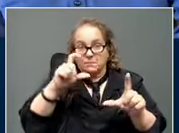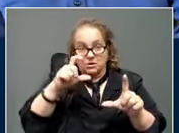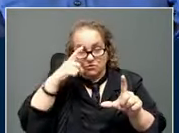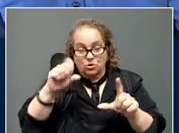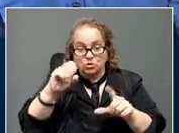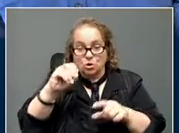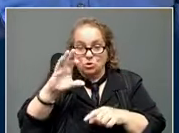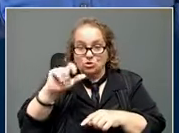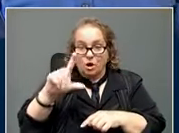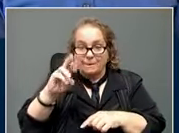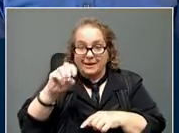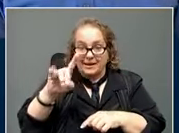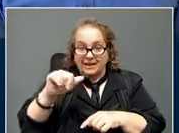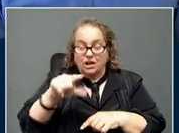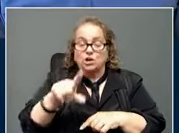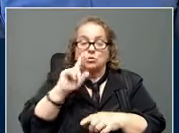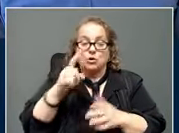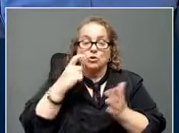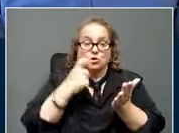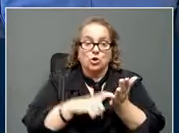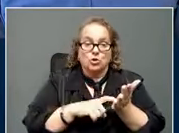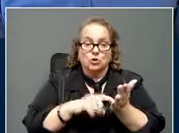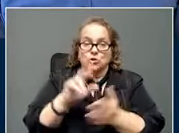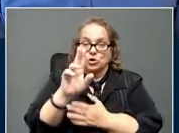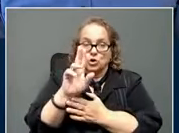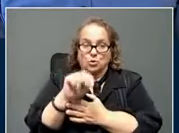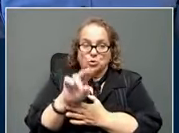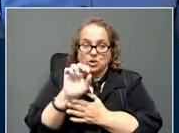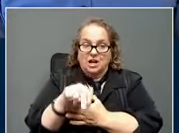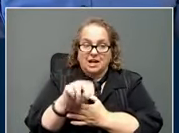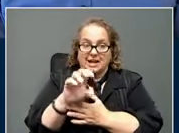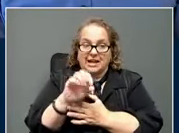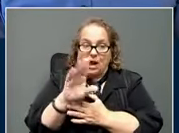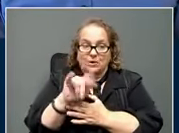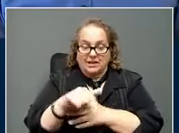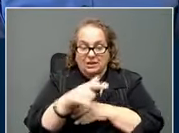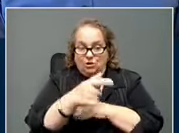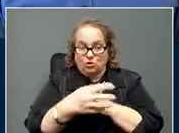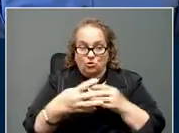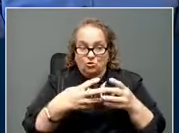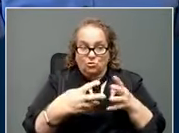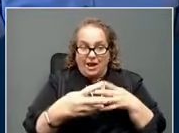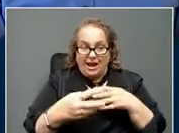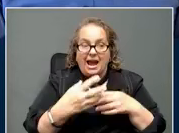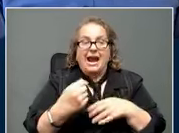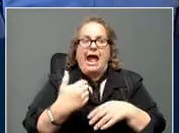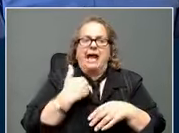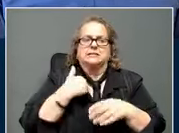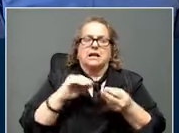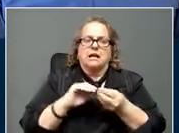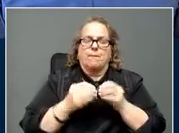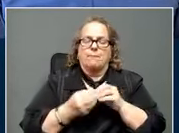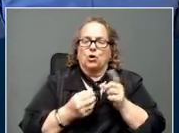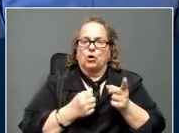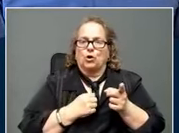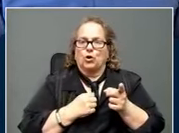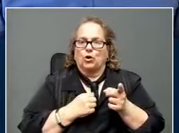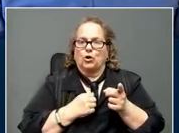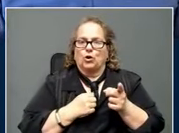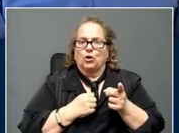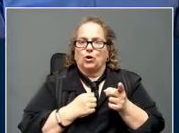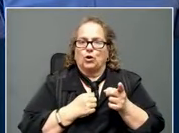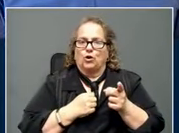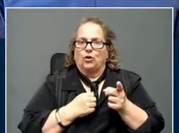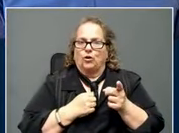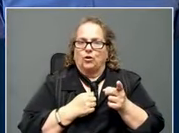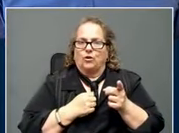you'll notice, I think it's Union County over there is gray and has a number. That this is a pre-production dashboard that